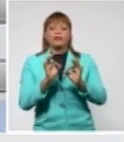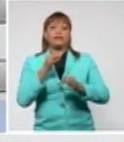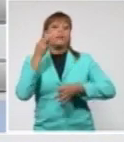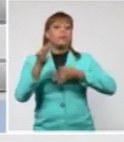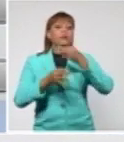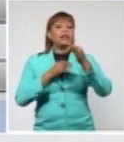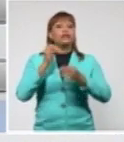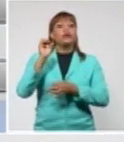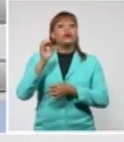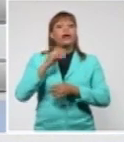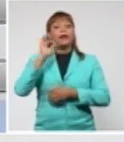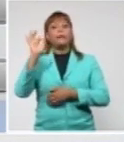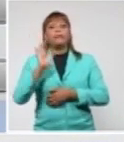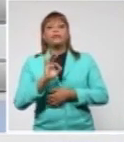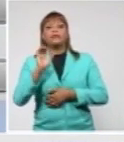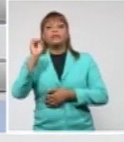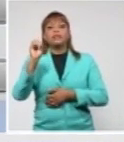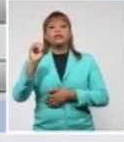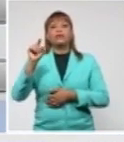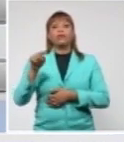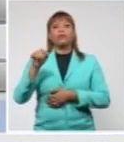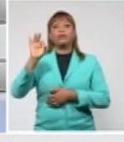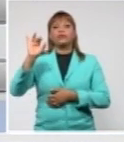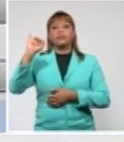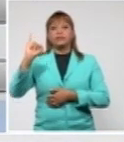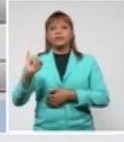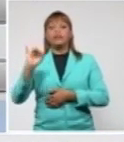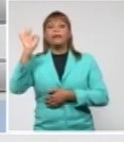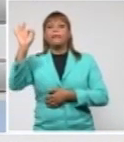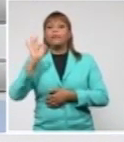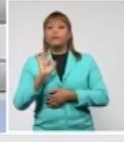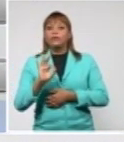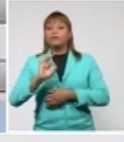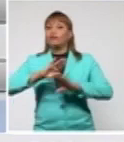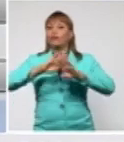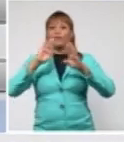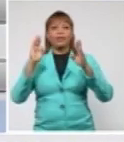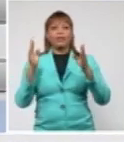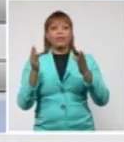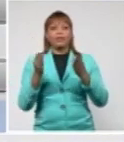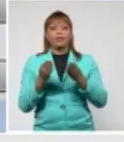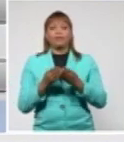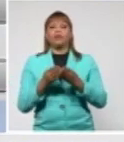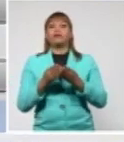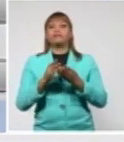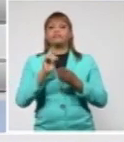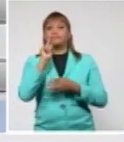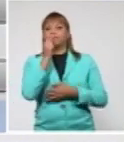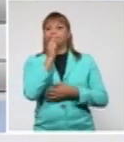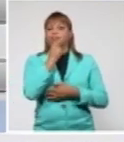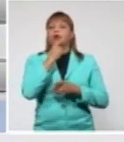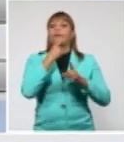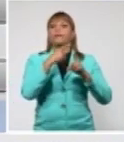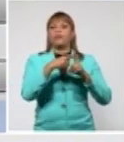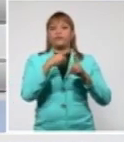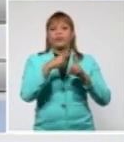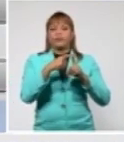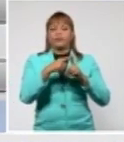5,978, or 0.86% of people, have tested positive for the virus.